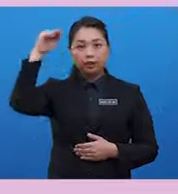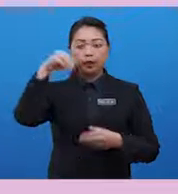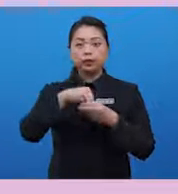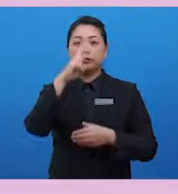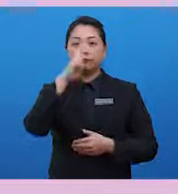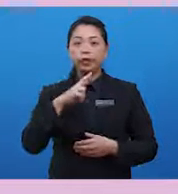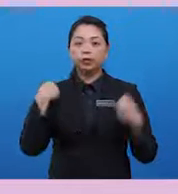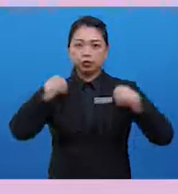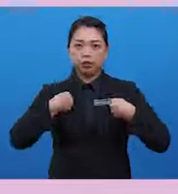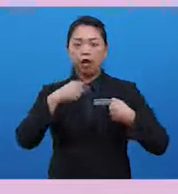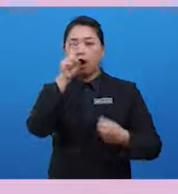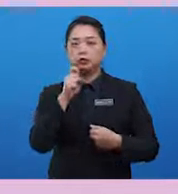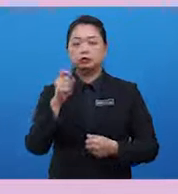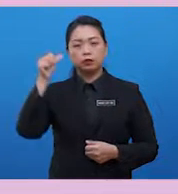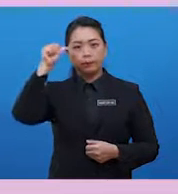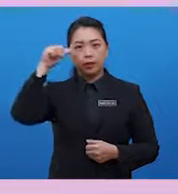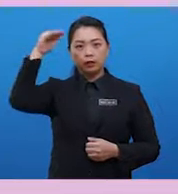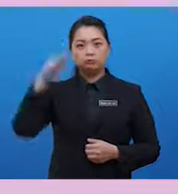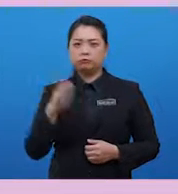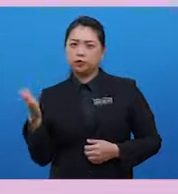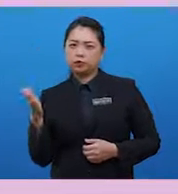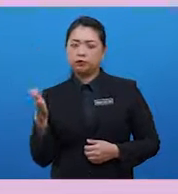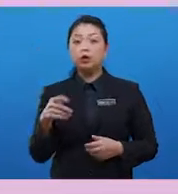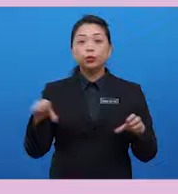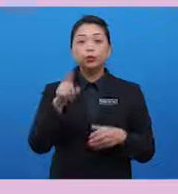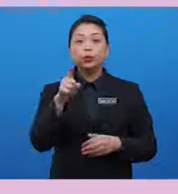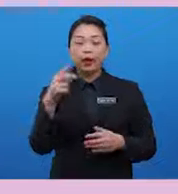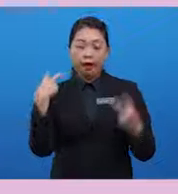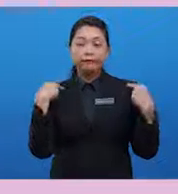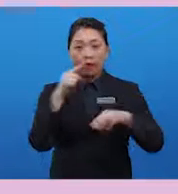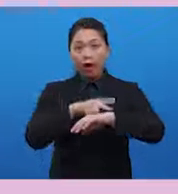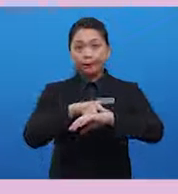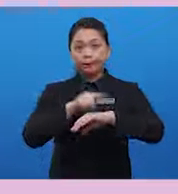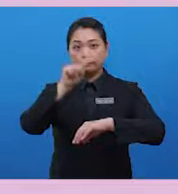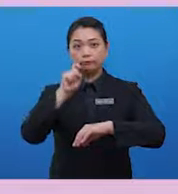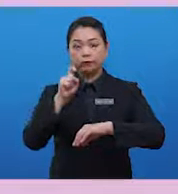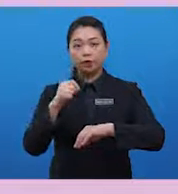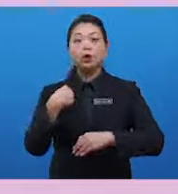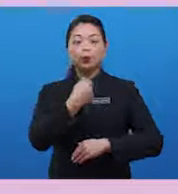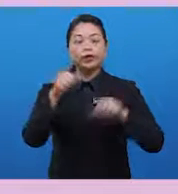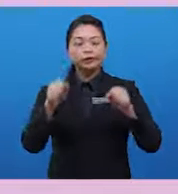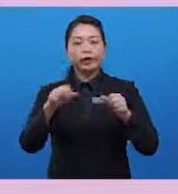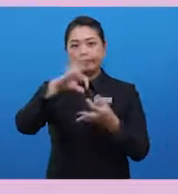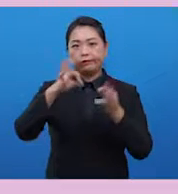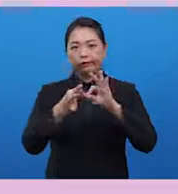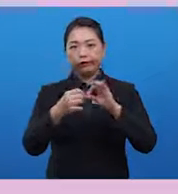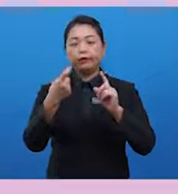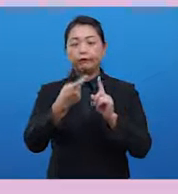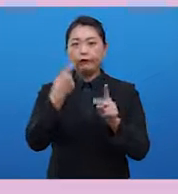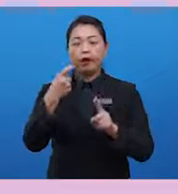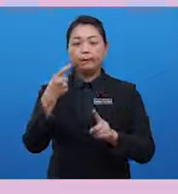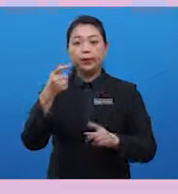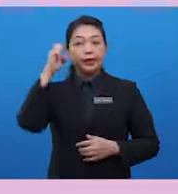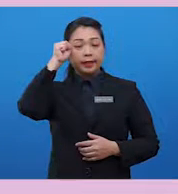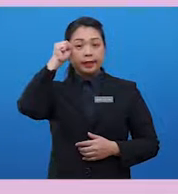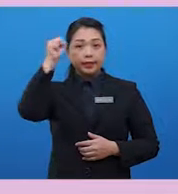man next to him, "Do you have the time?" Now we can infer from his question